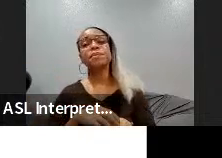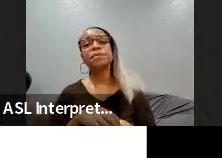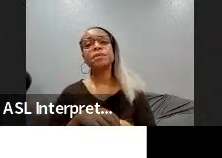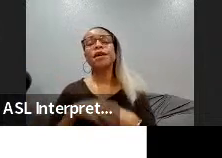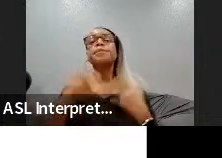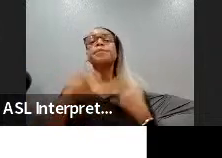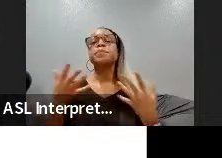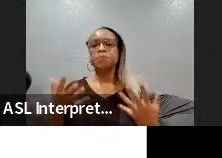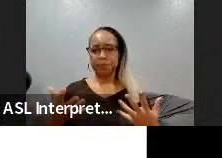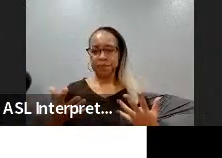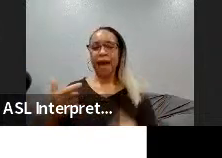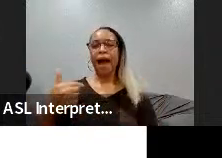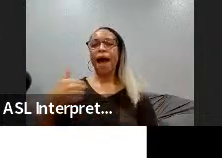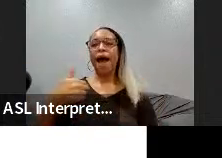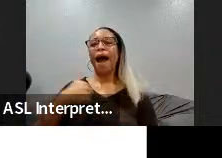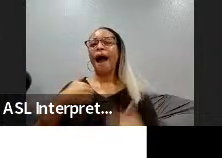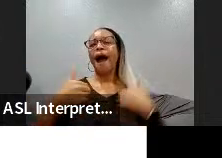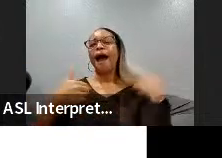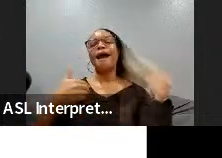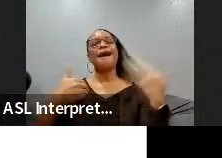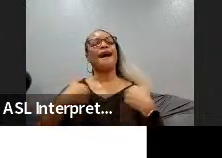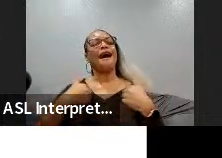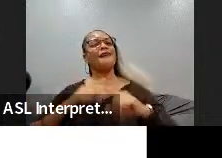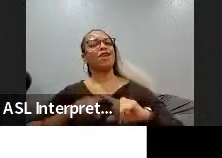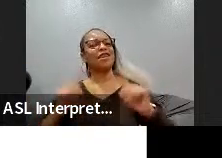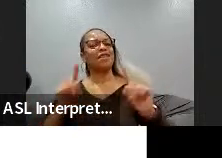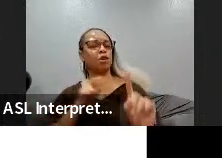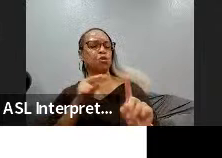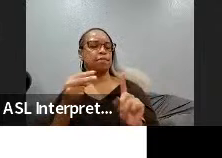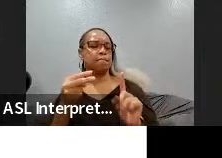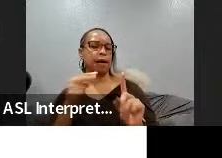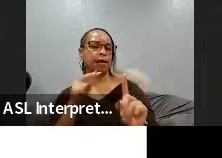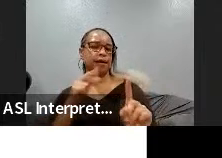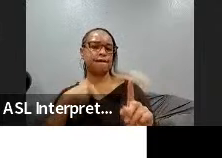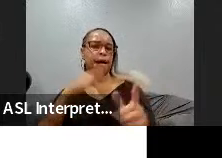So I have a different viewpoint, I believe,